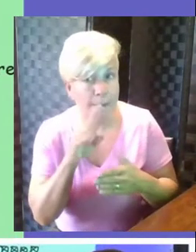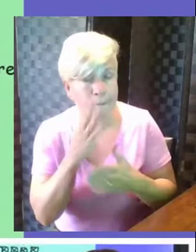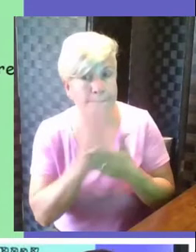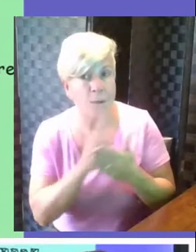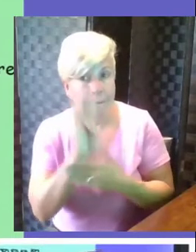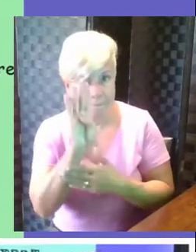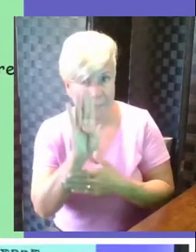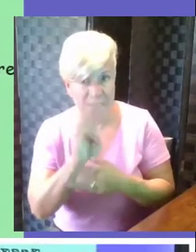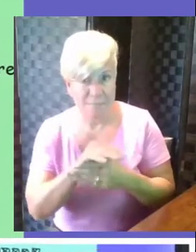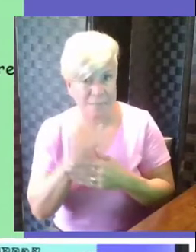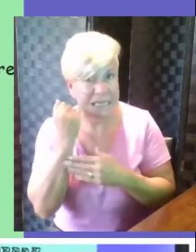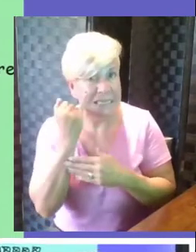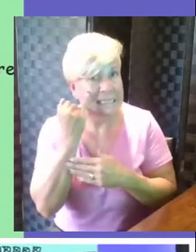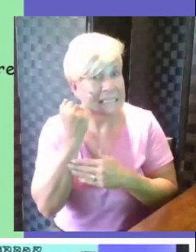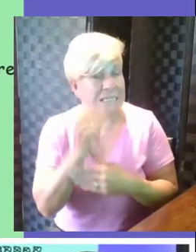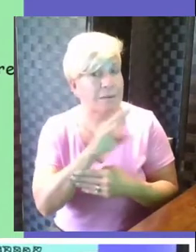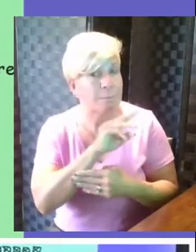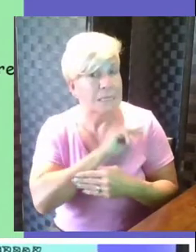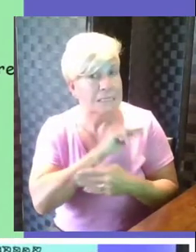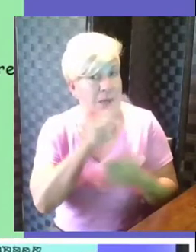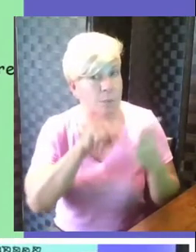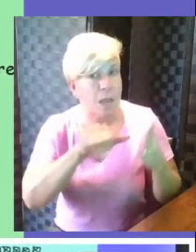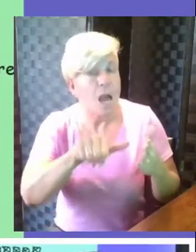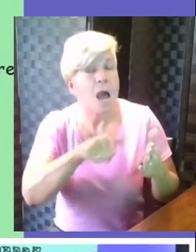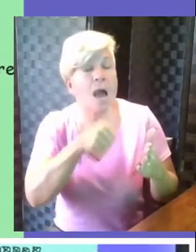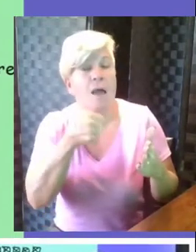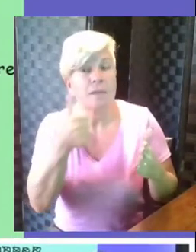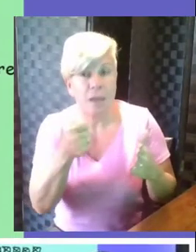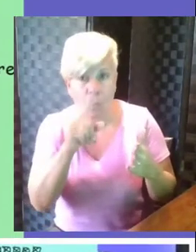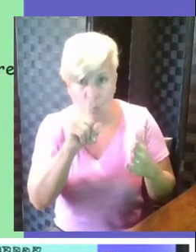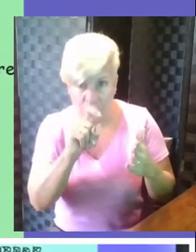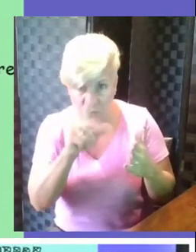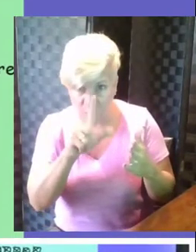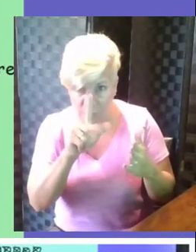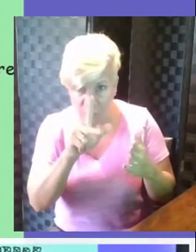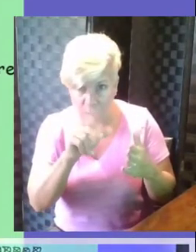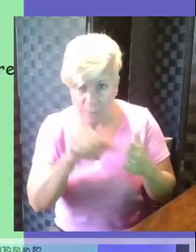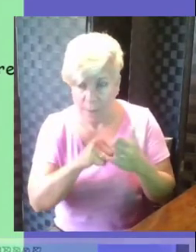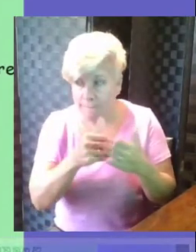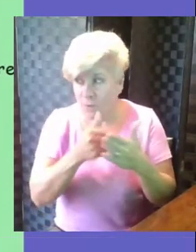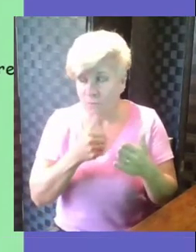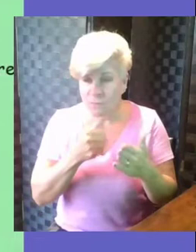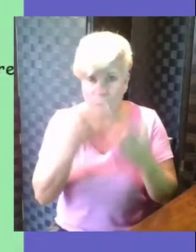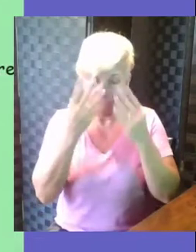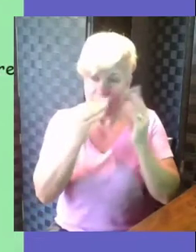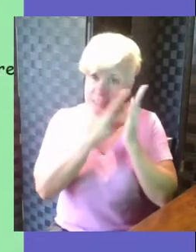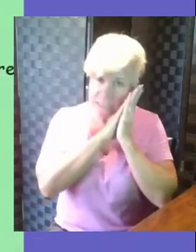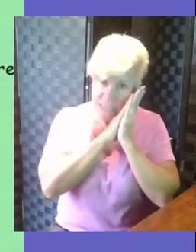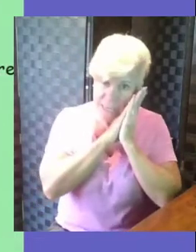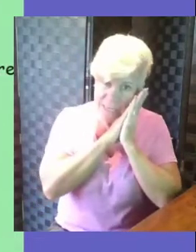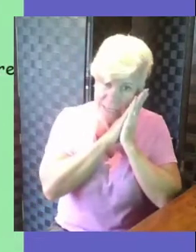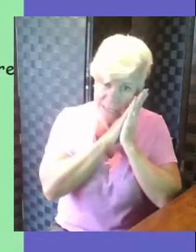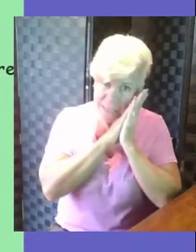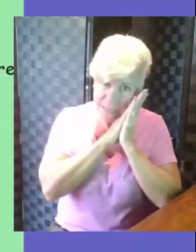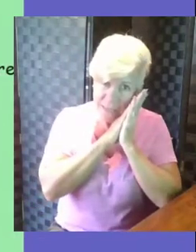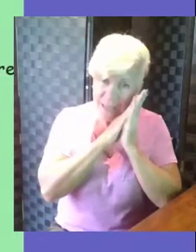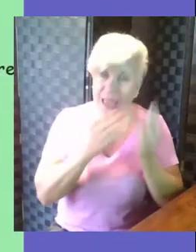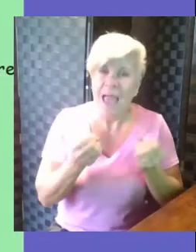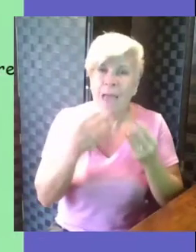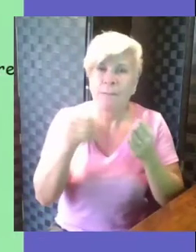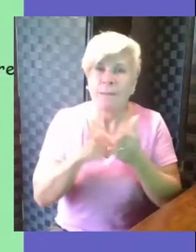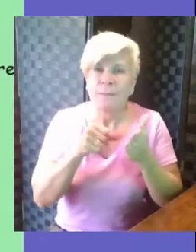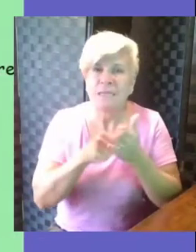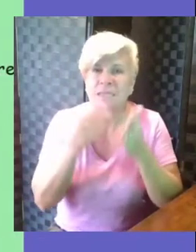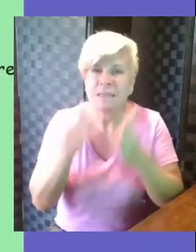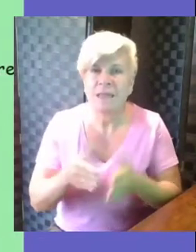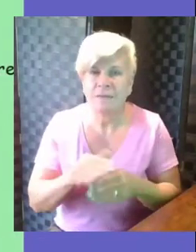B. If Mackenzie reads another 123 pages before bed tonight, how many pages will she have left in the